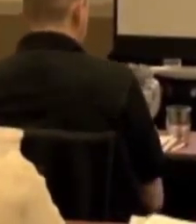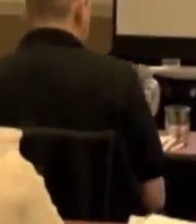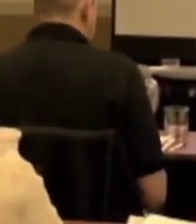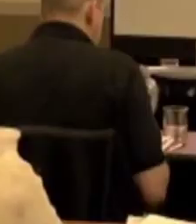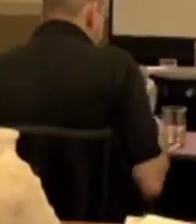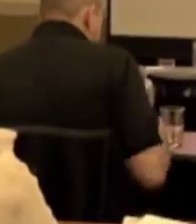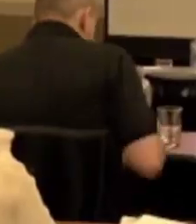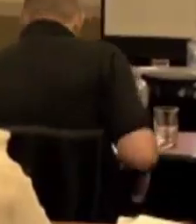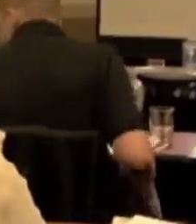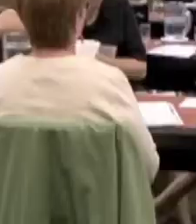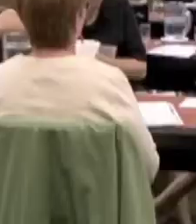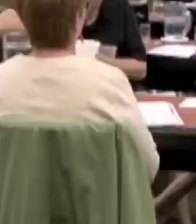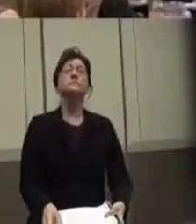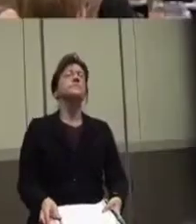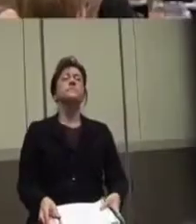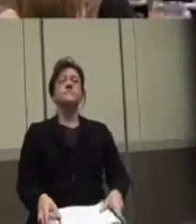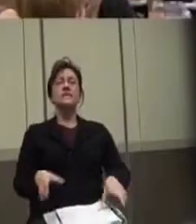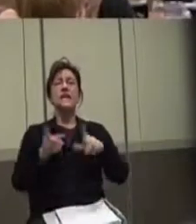isn't brand new.